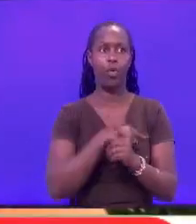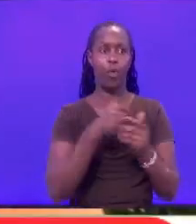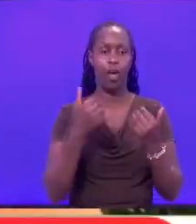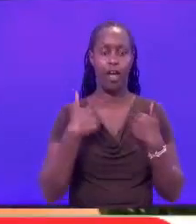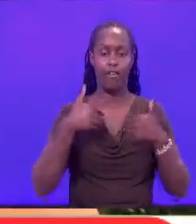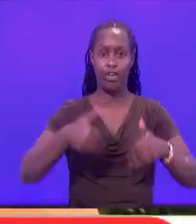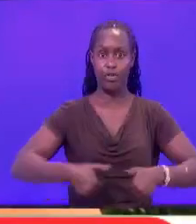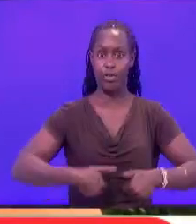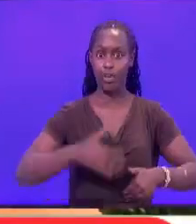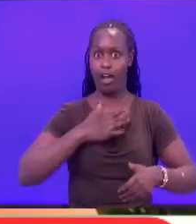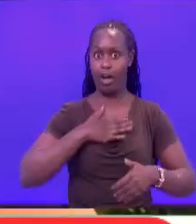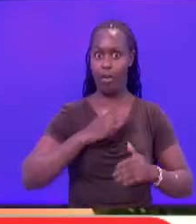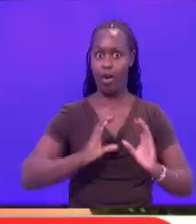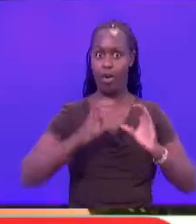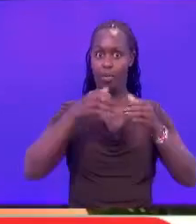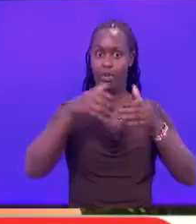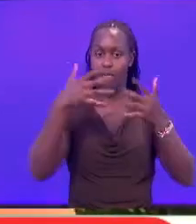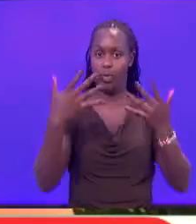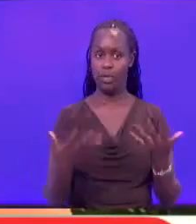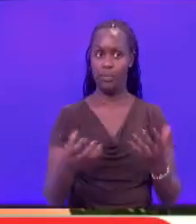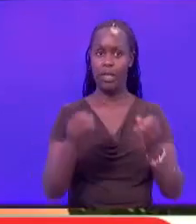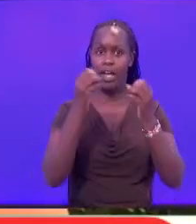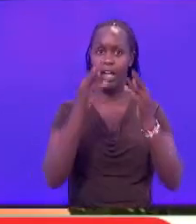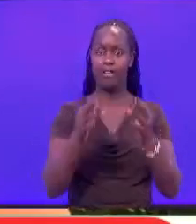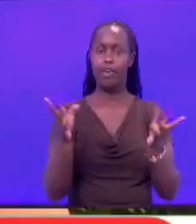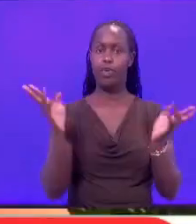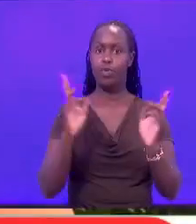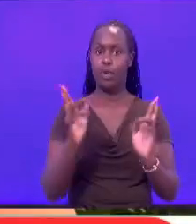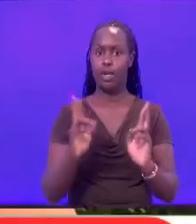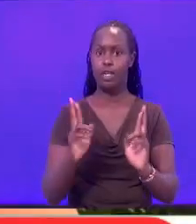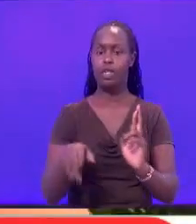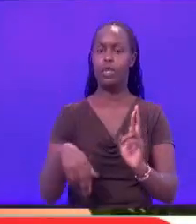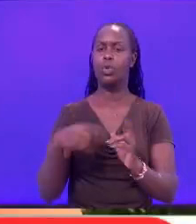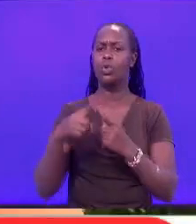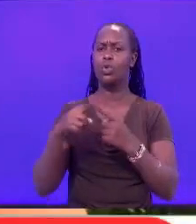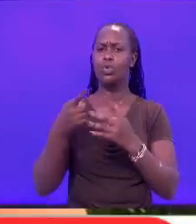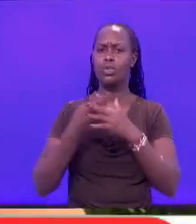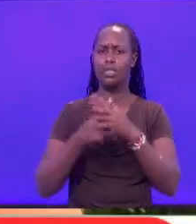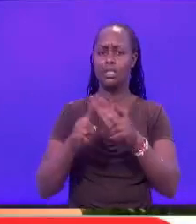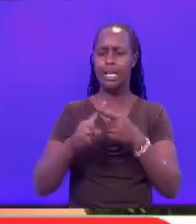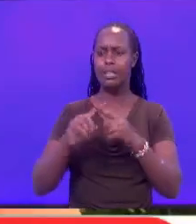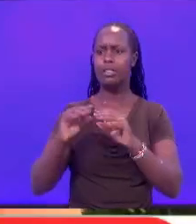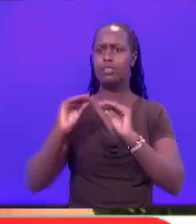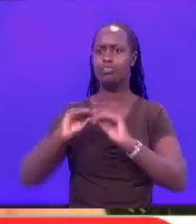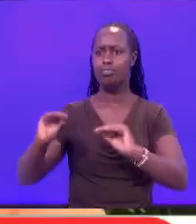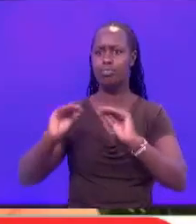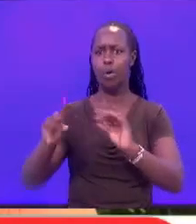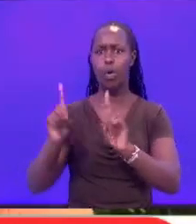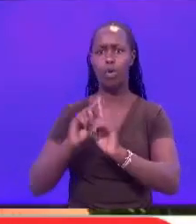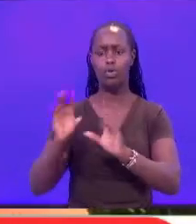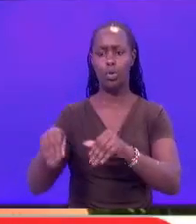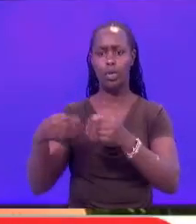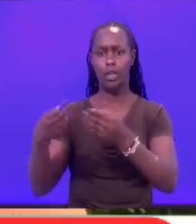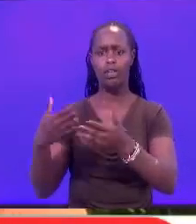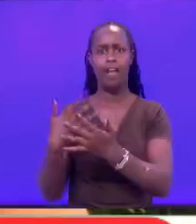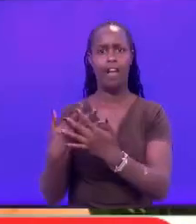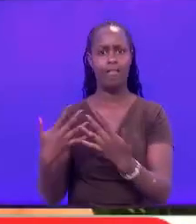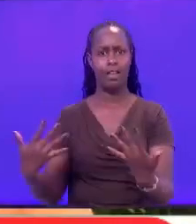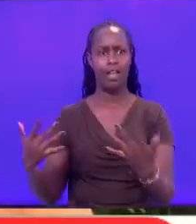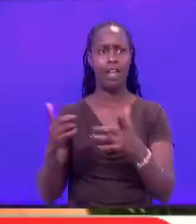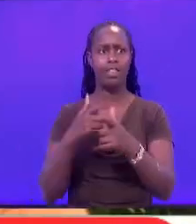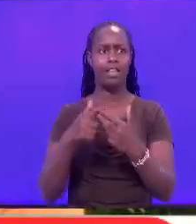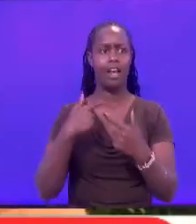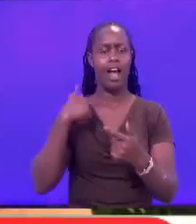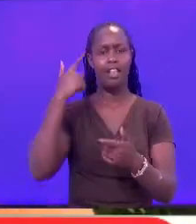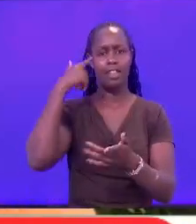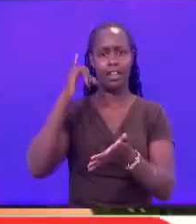these communities, if you're really able to activate and equip them with the tools that they require to lead and champion change, I think we would witness a